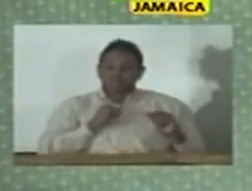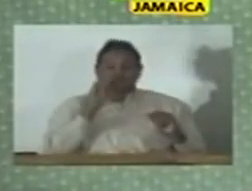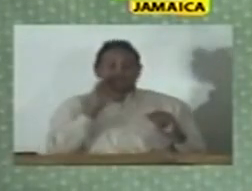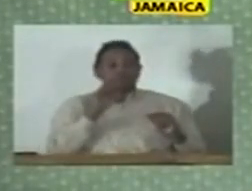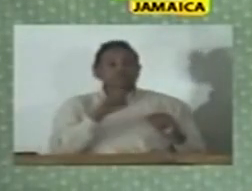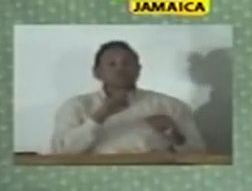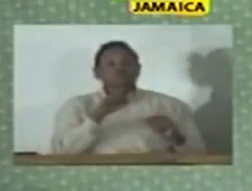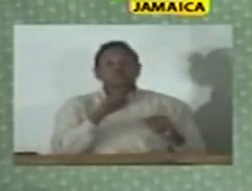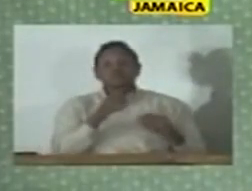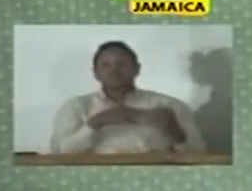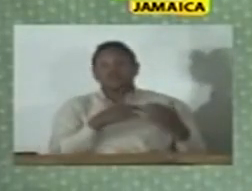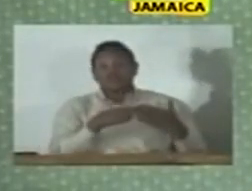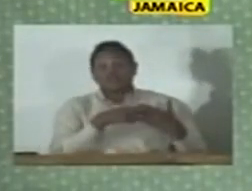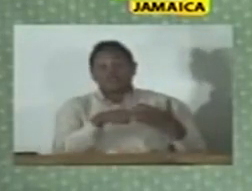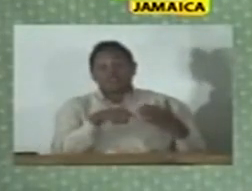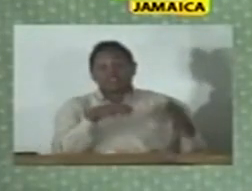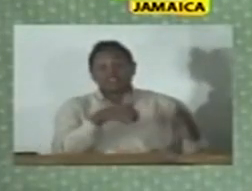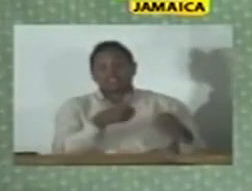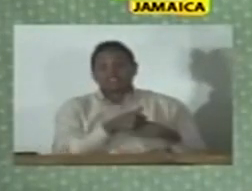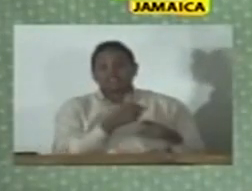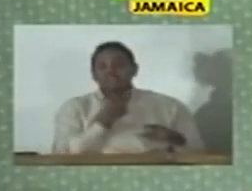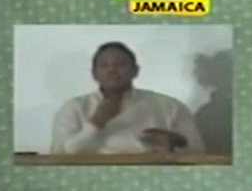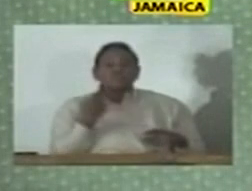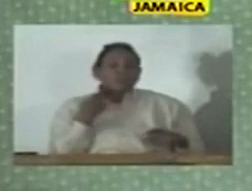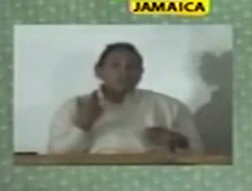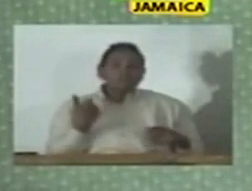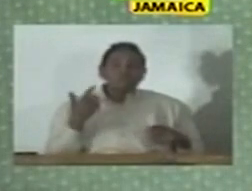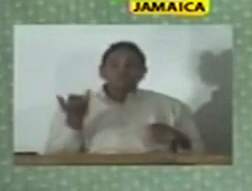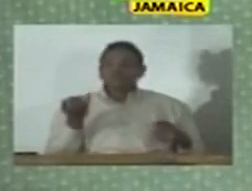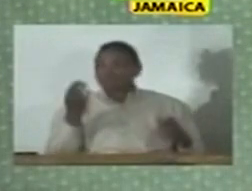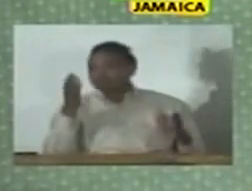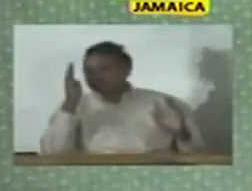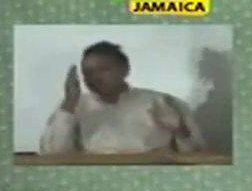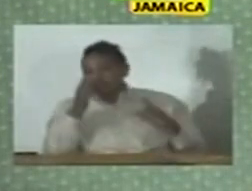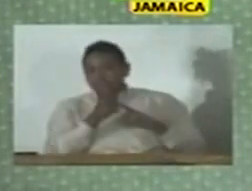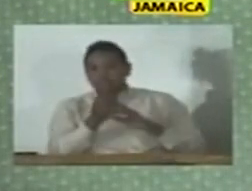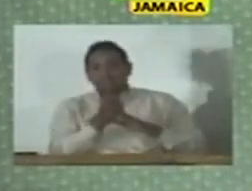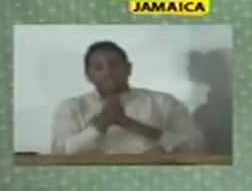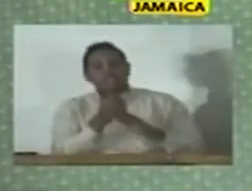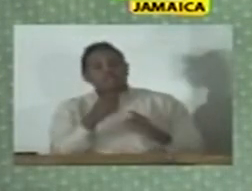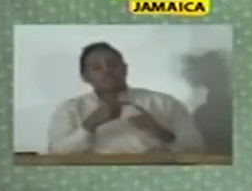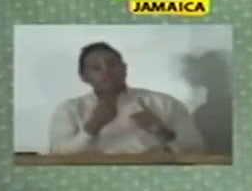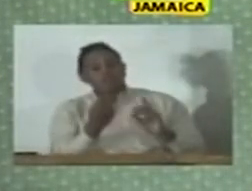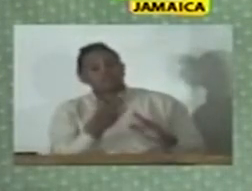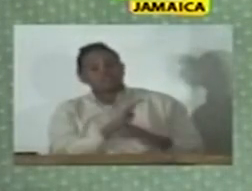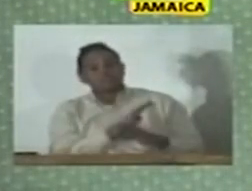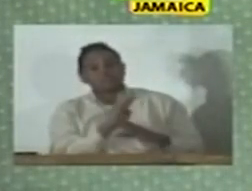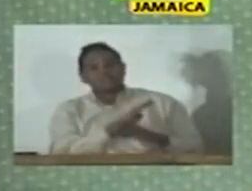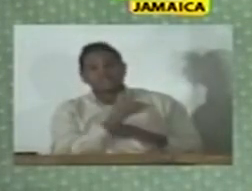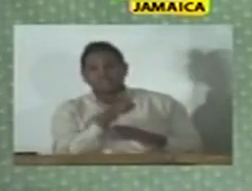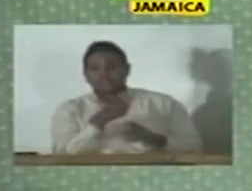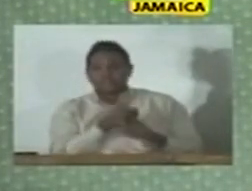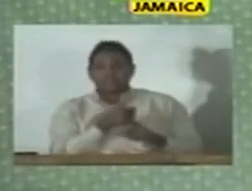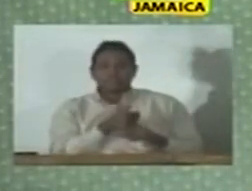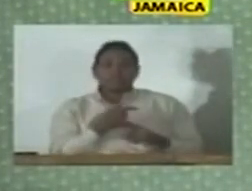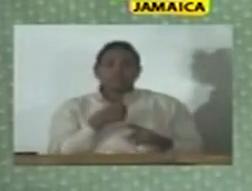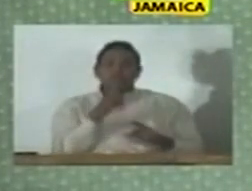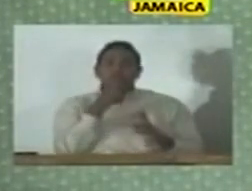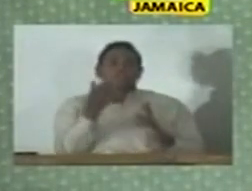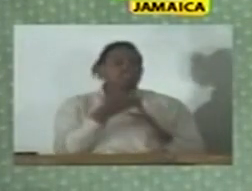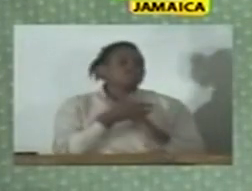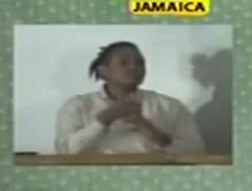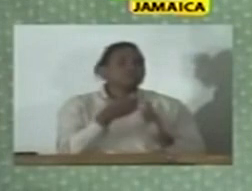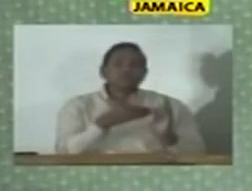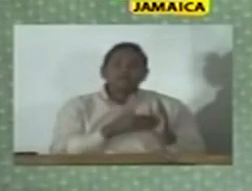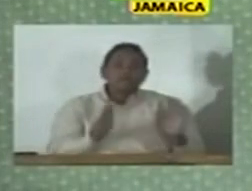threat. I merely brought it to the attention of the leader of opposition business, and I'm not interrupting him